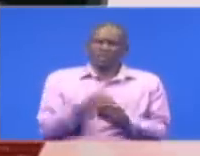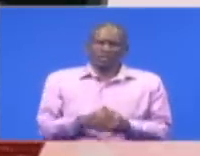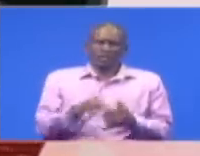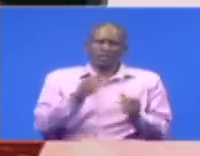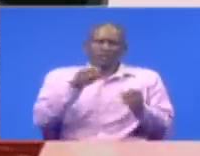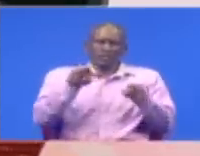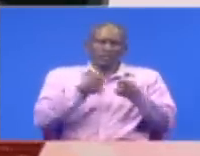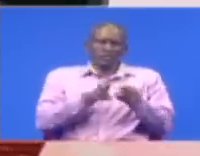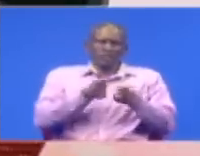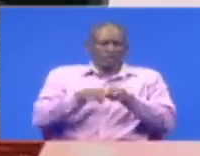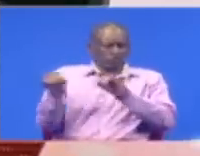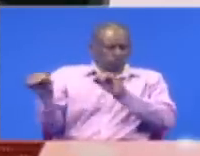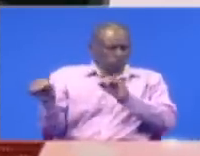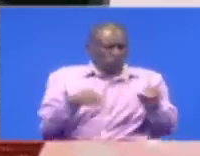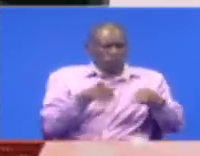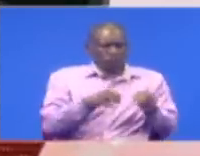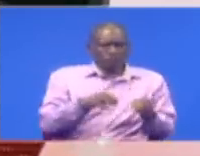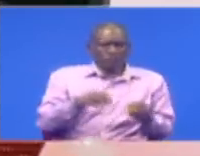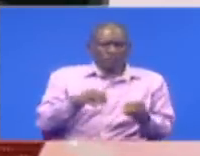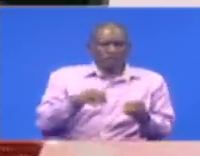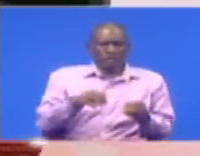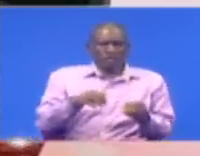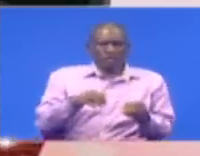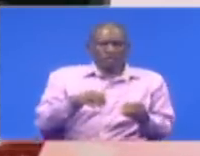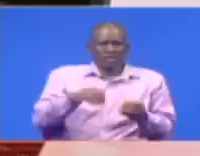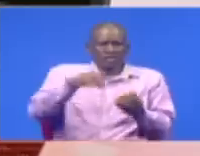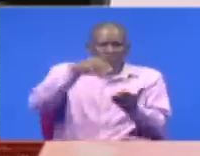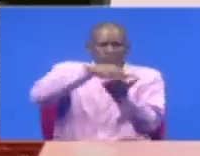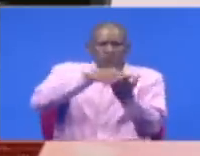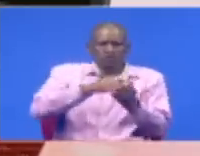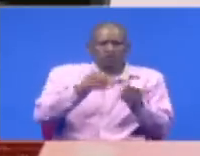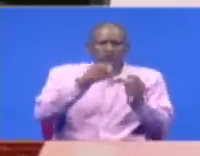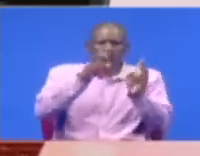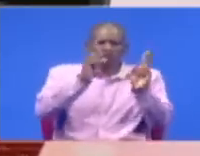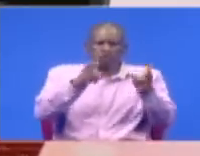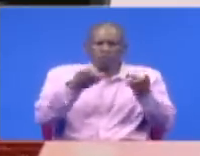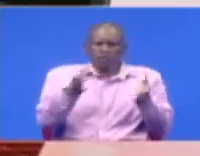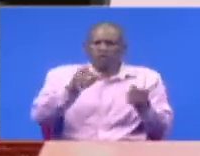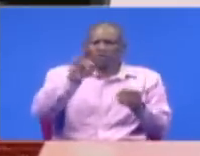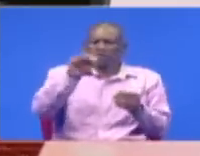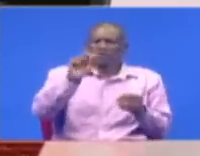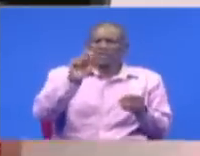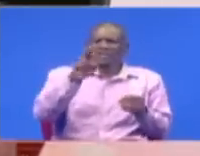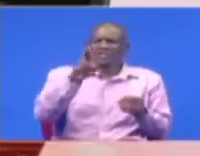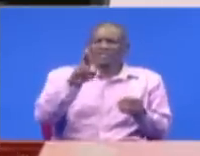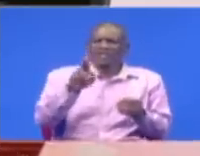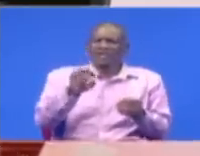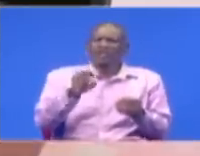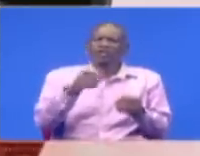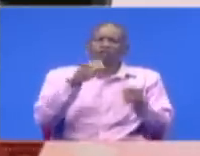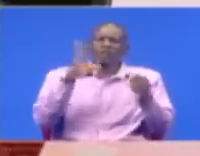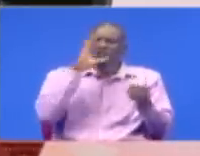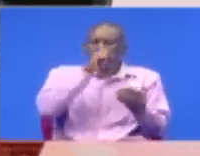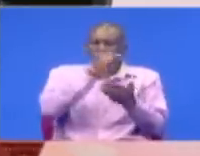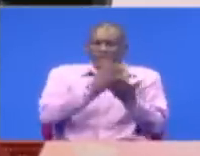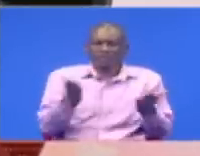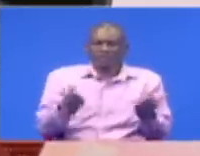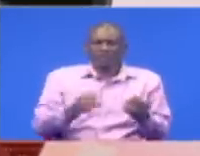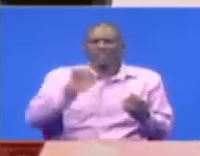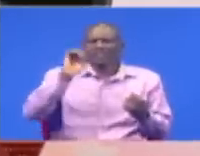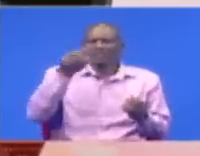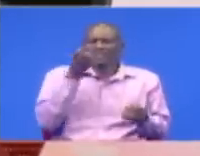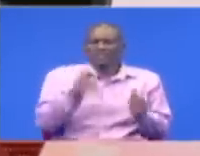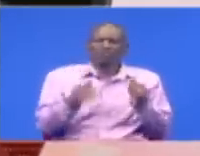even as you move from the state of nature, there's something you are missing. The first thing